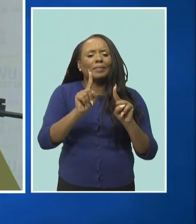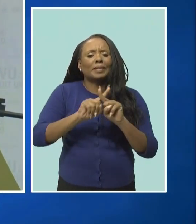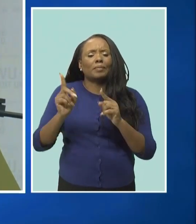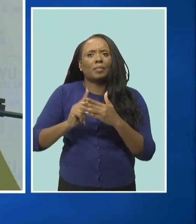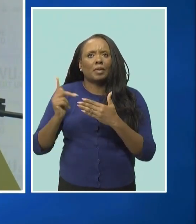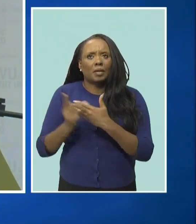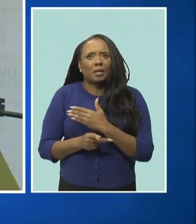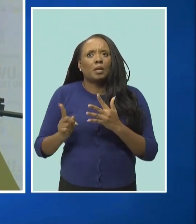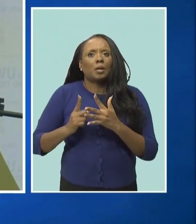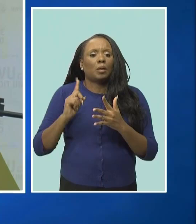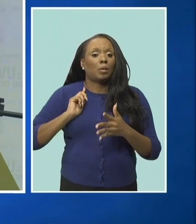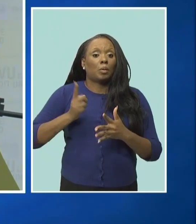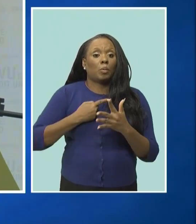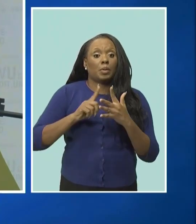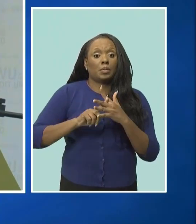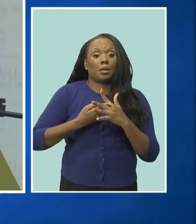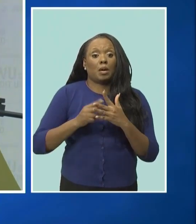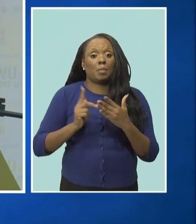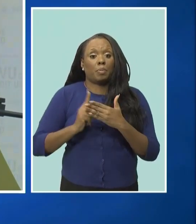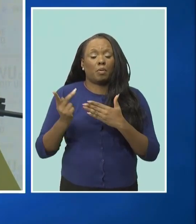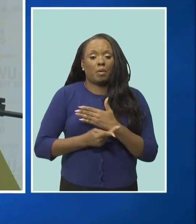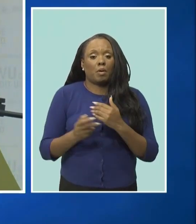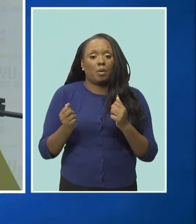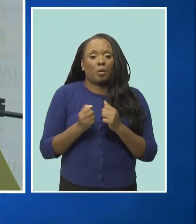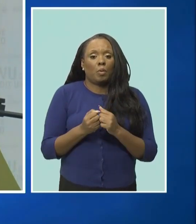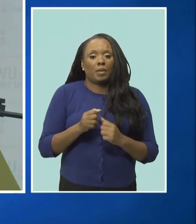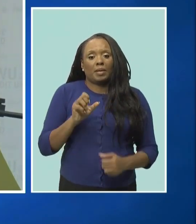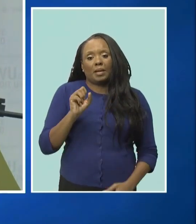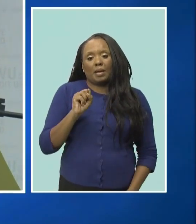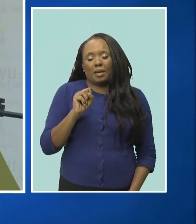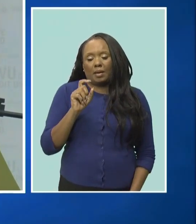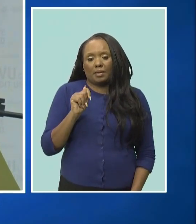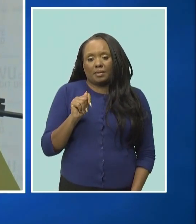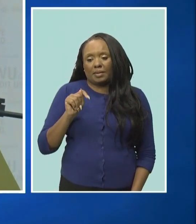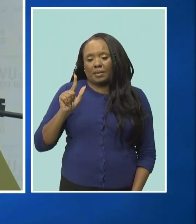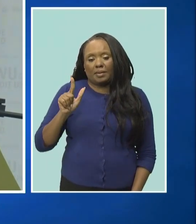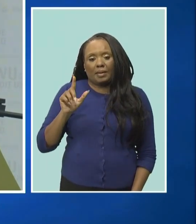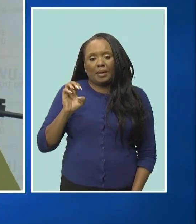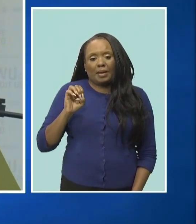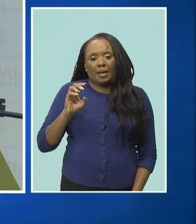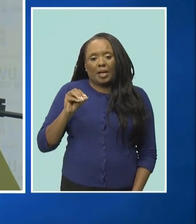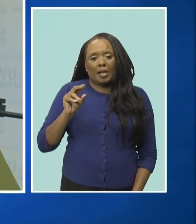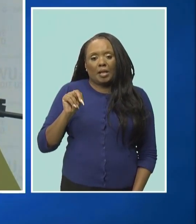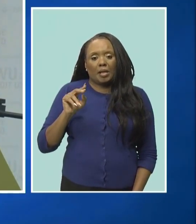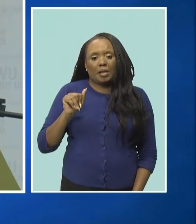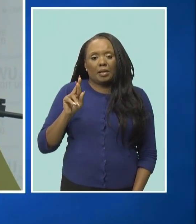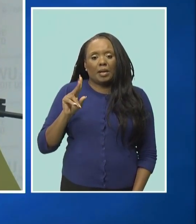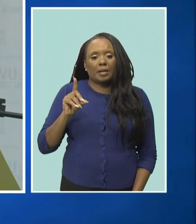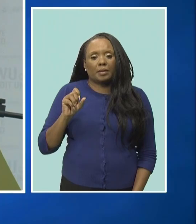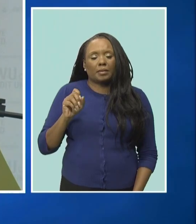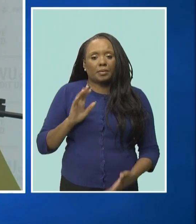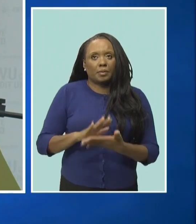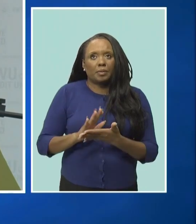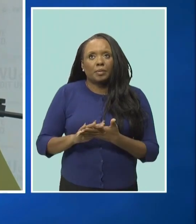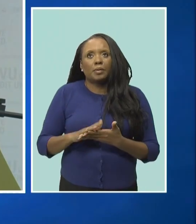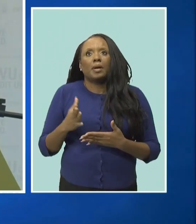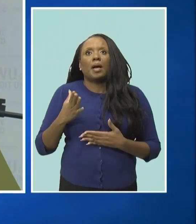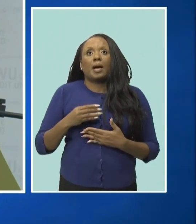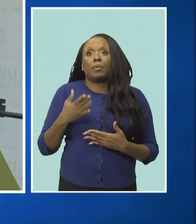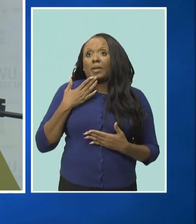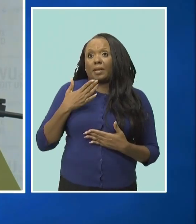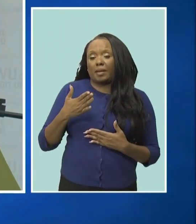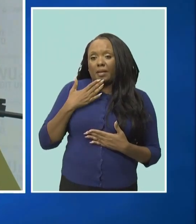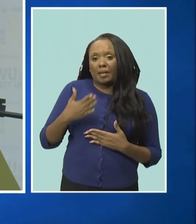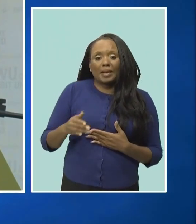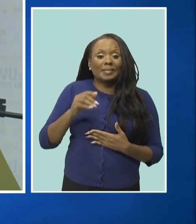program with the St. Leonard's School, and we want to say a big thank you to the City of Bridgetown Cooperative Credit Union, the Mr. Executive